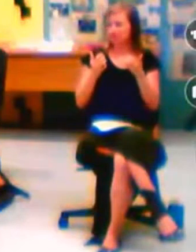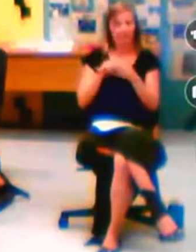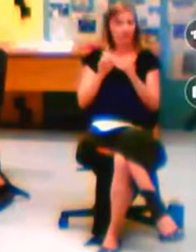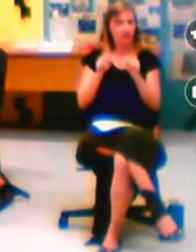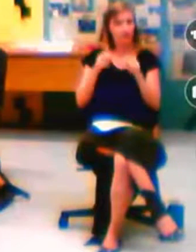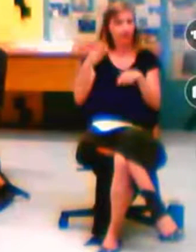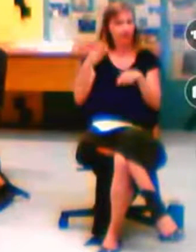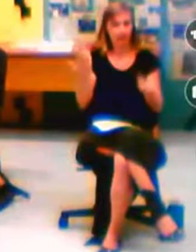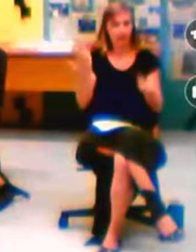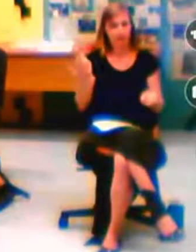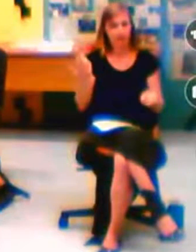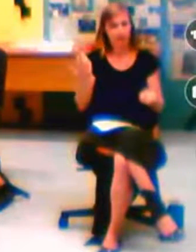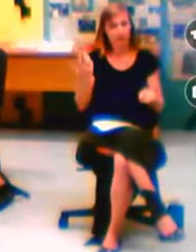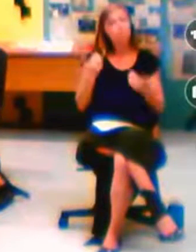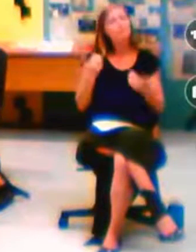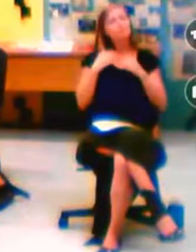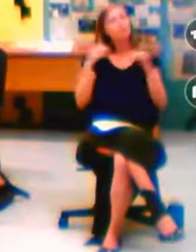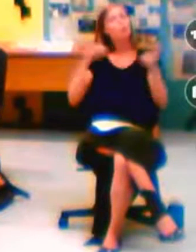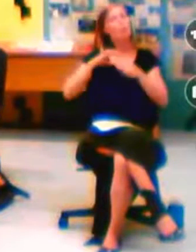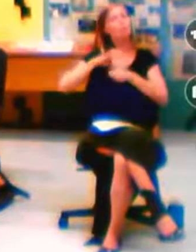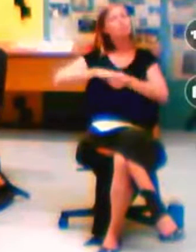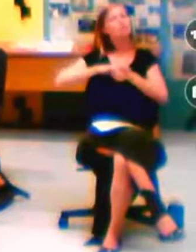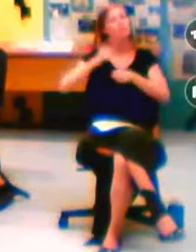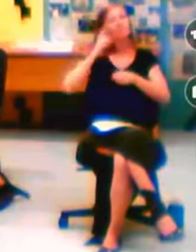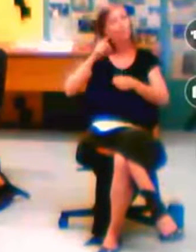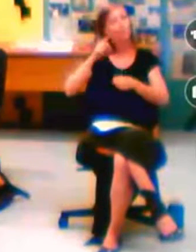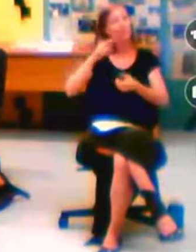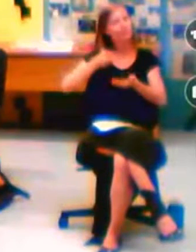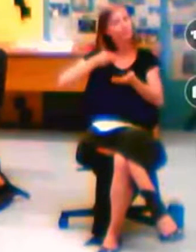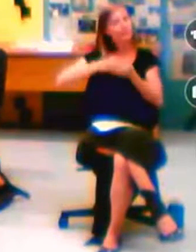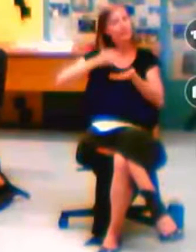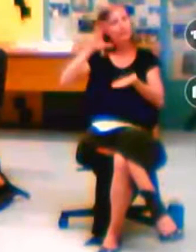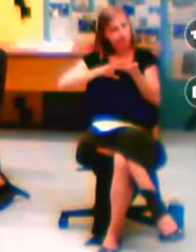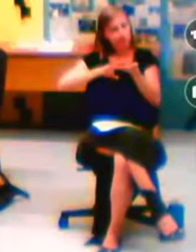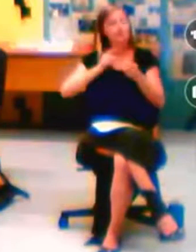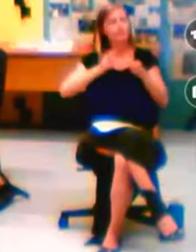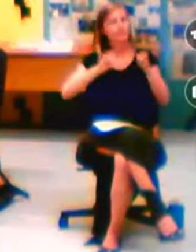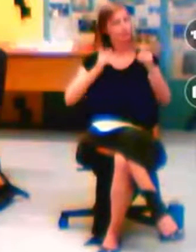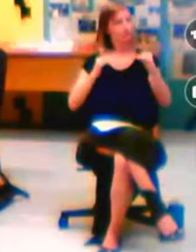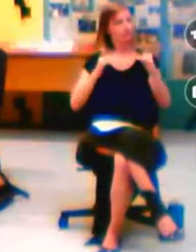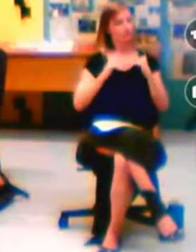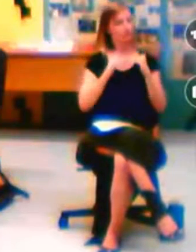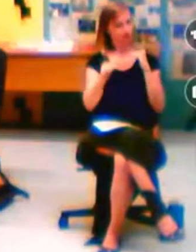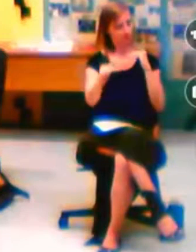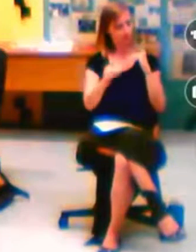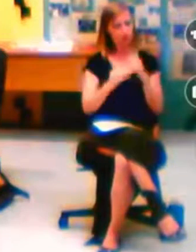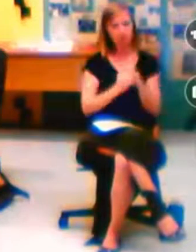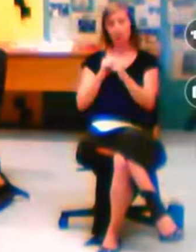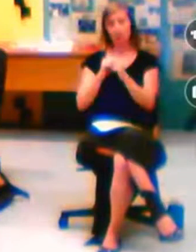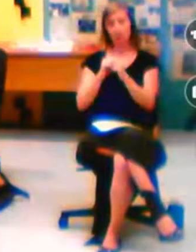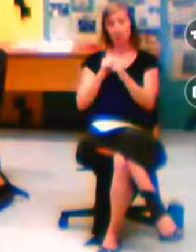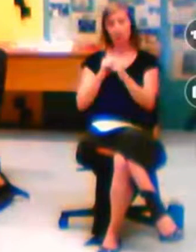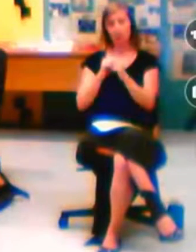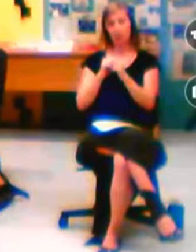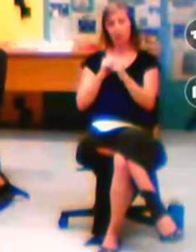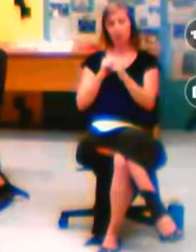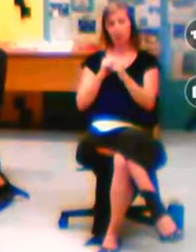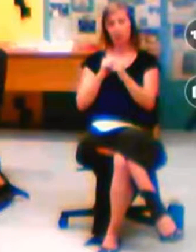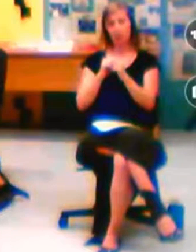personnel laws, that can pay its people anything it wishes, are going to be high. There's no pressure for